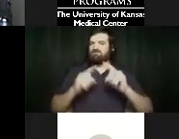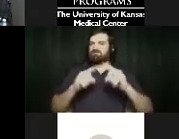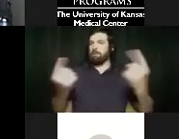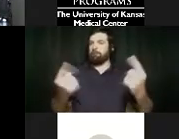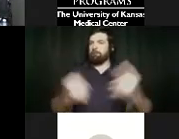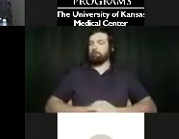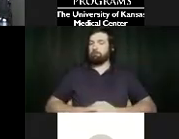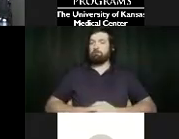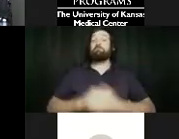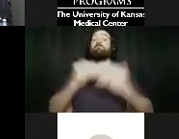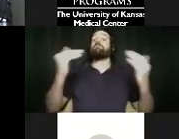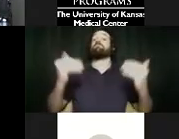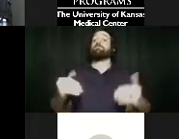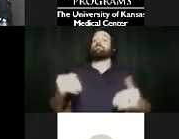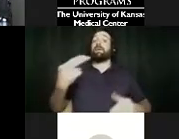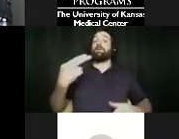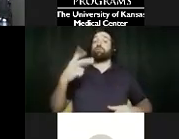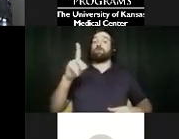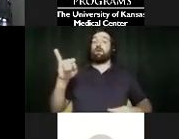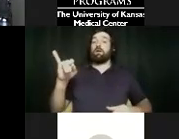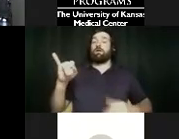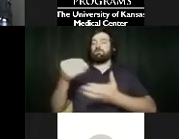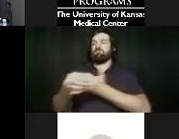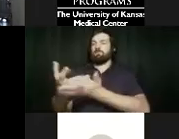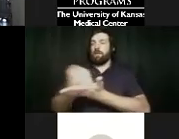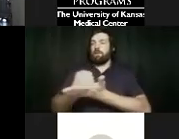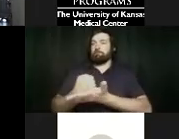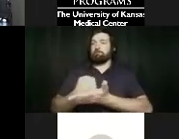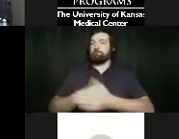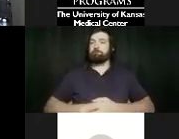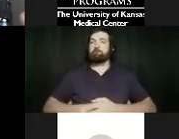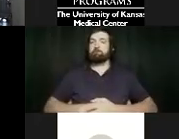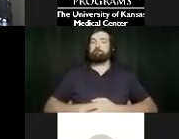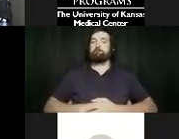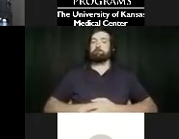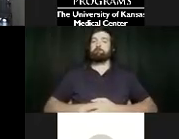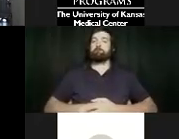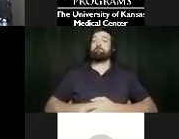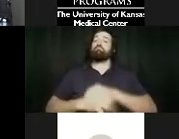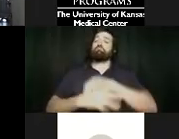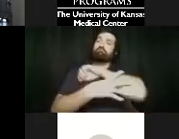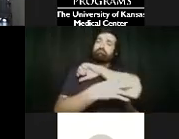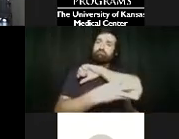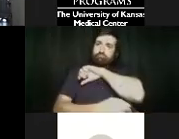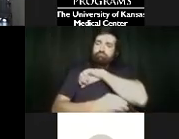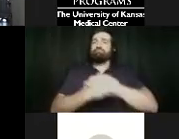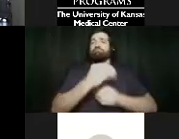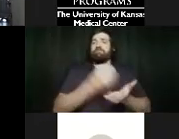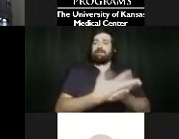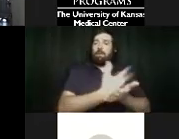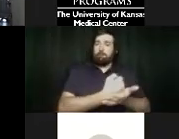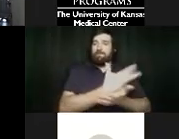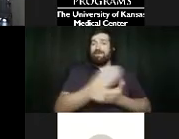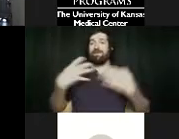The second part of HDI is income. The connection between poverty or income status and health